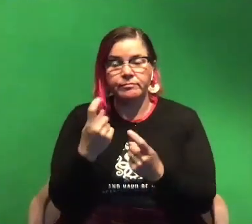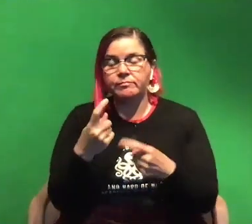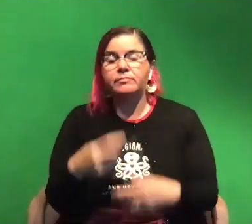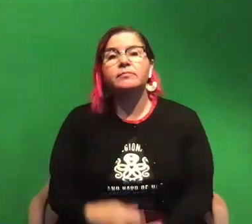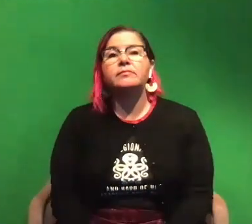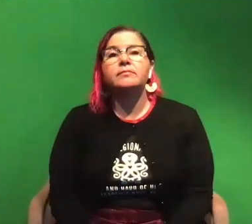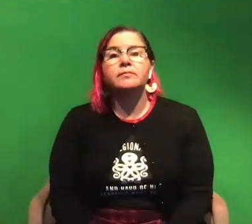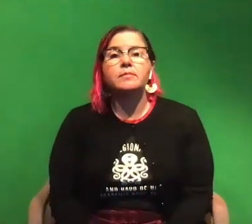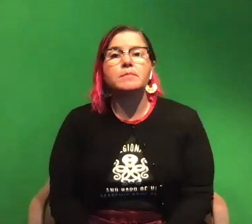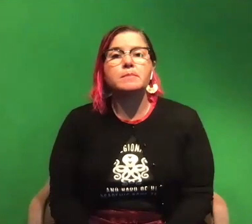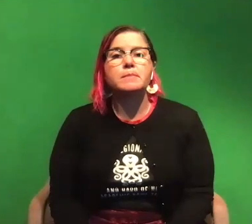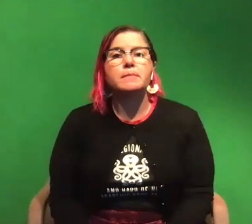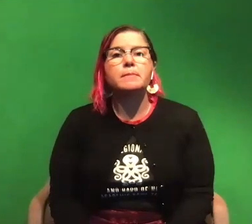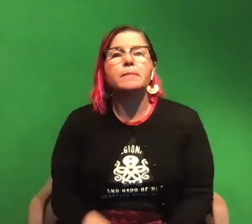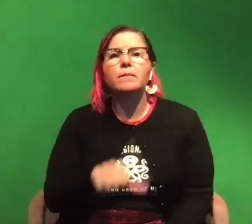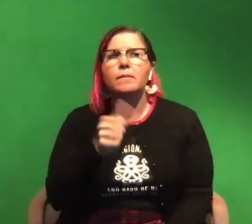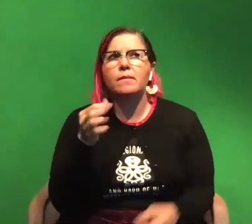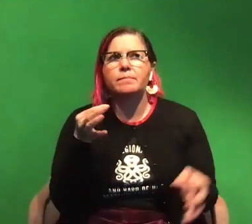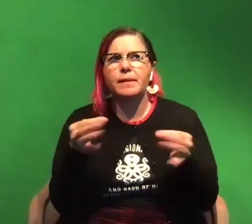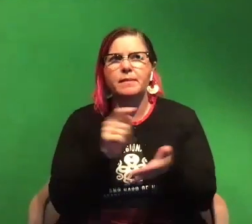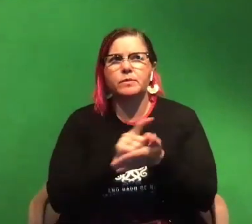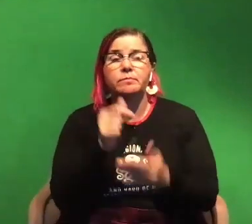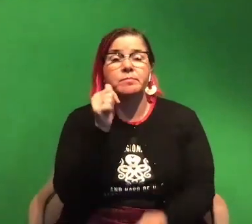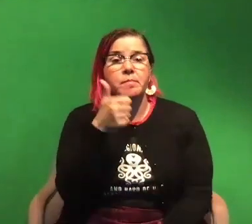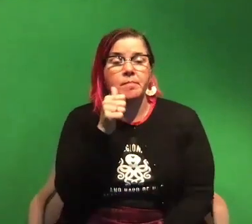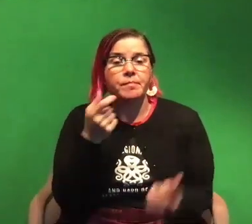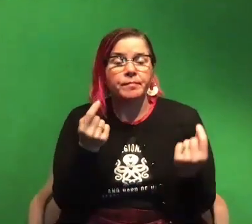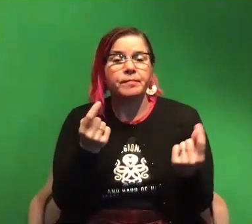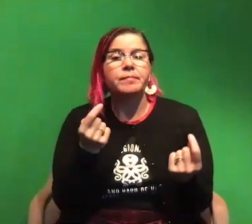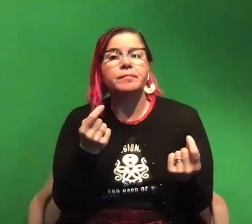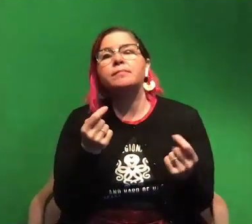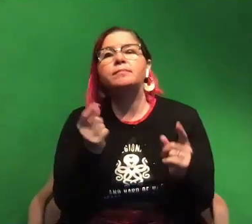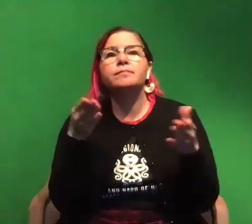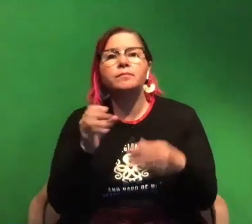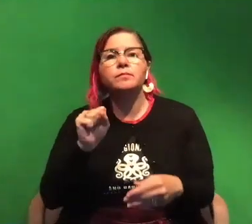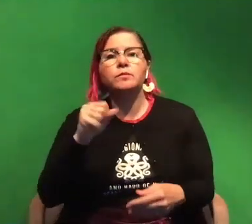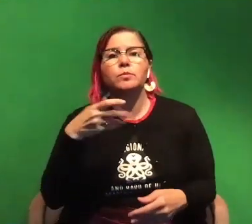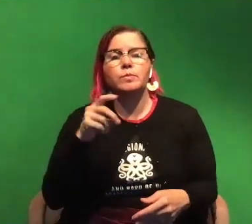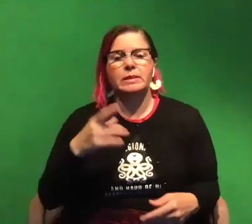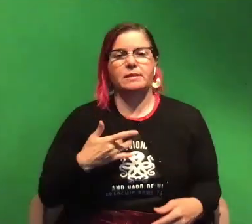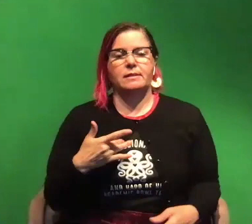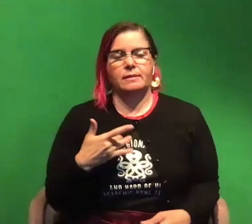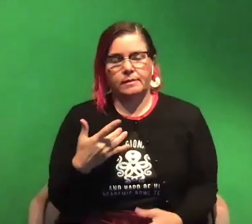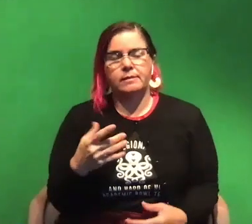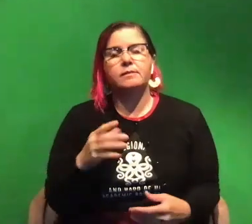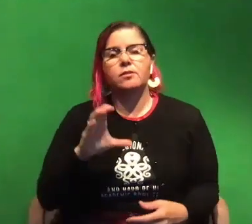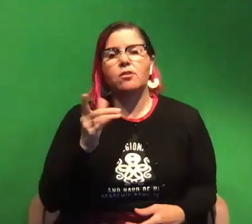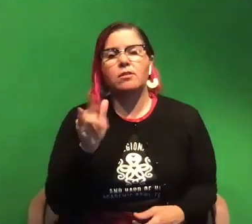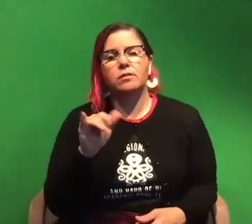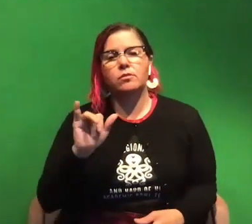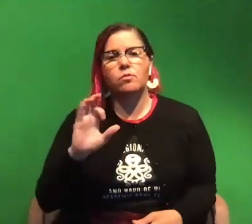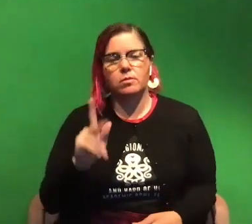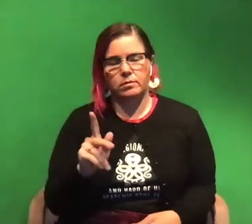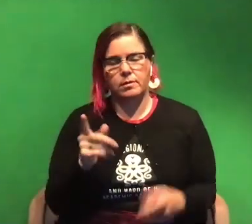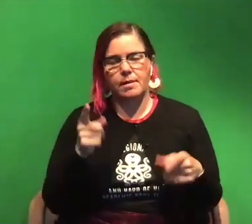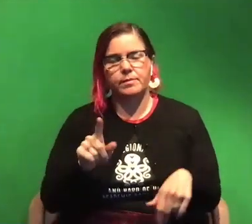point, other things happening this week. Tomorrow, we're going to be doing squid senses with Carly York. That's going to be